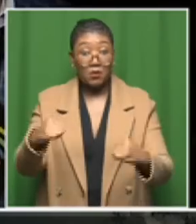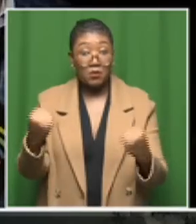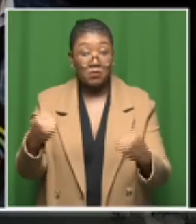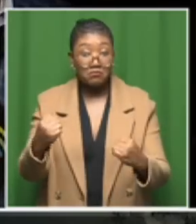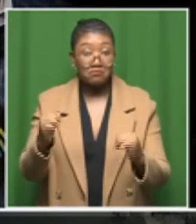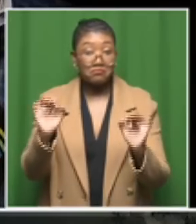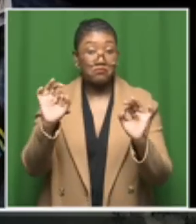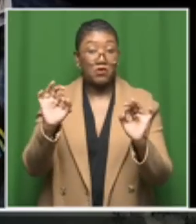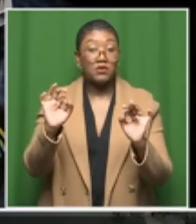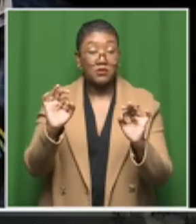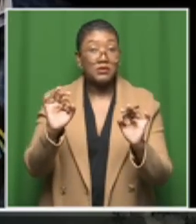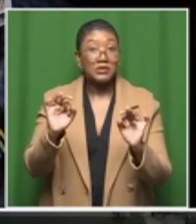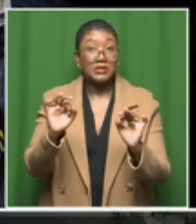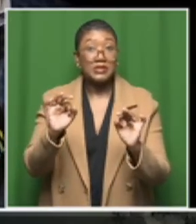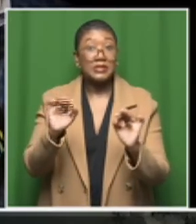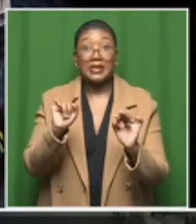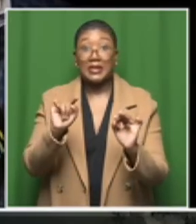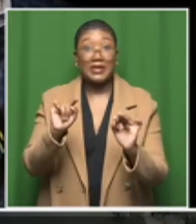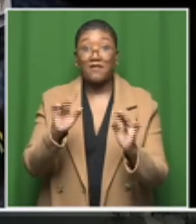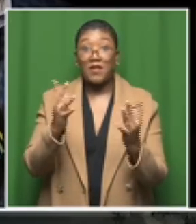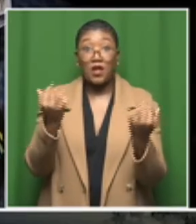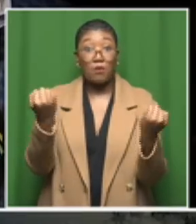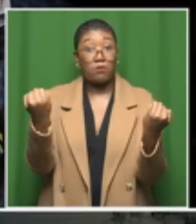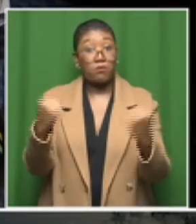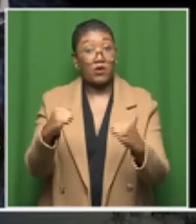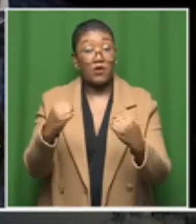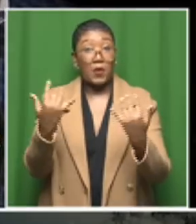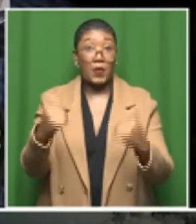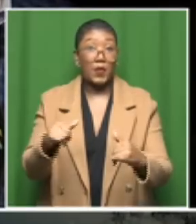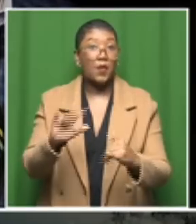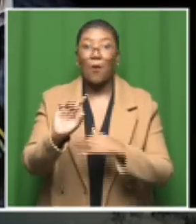looming crisis if we do not get this through?